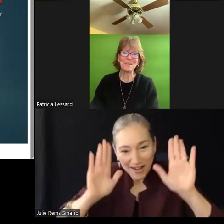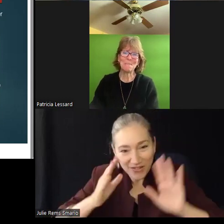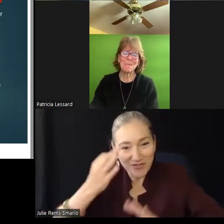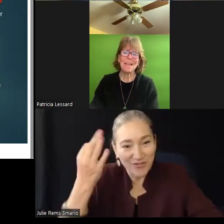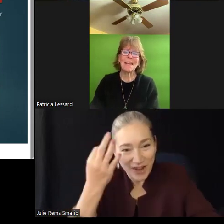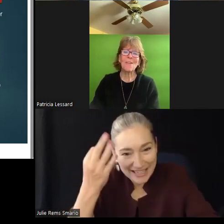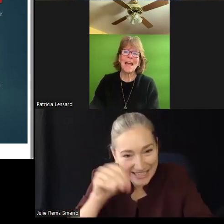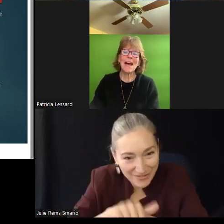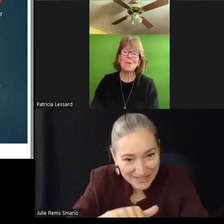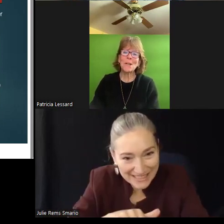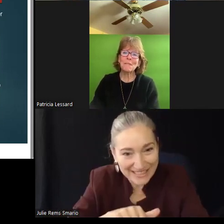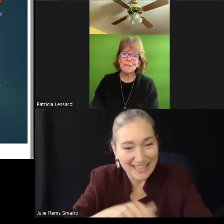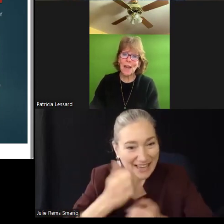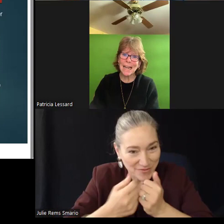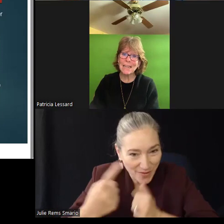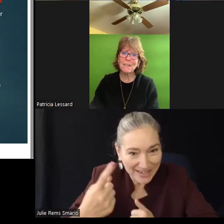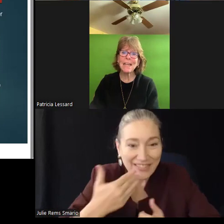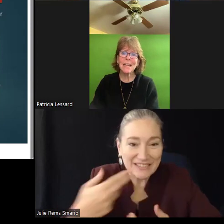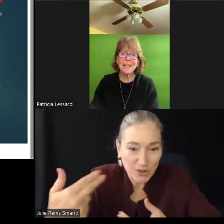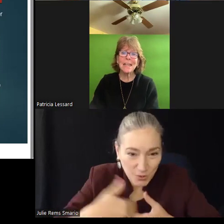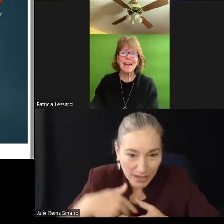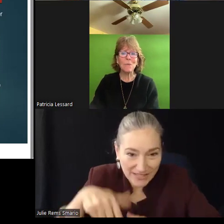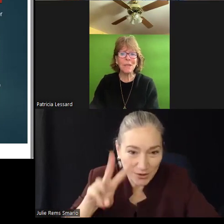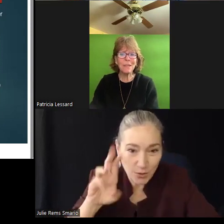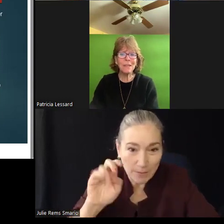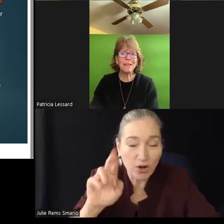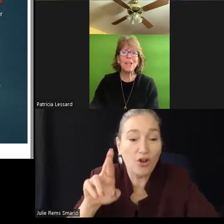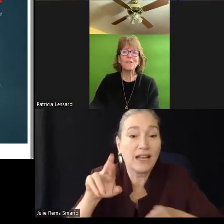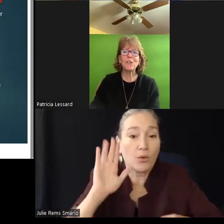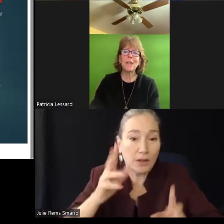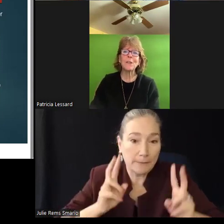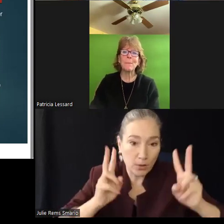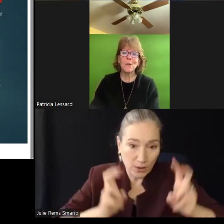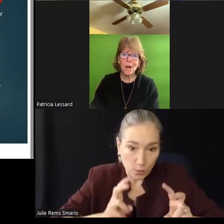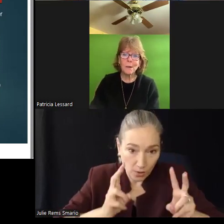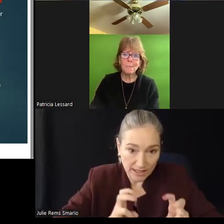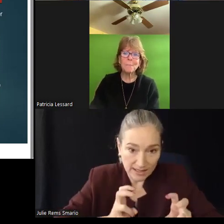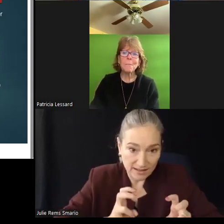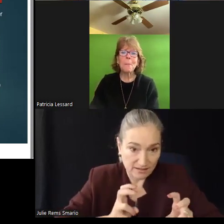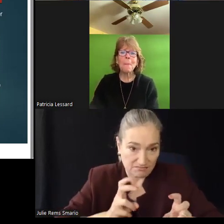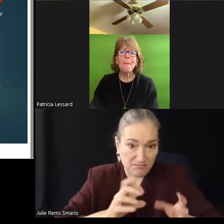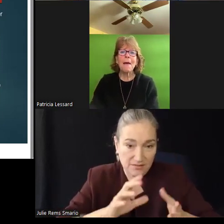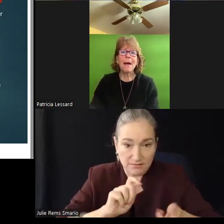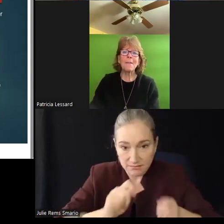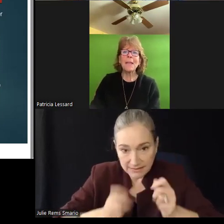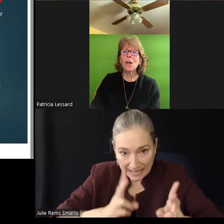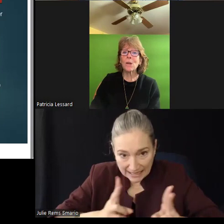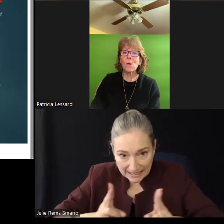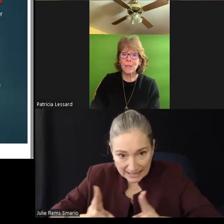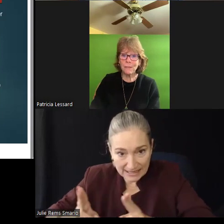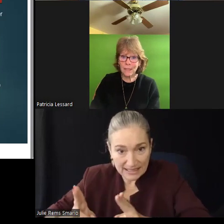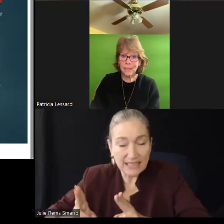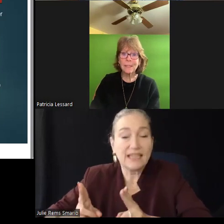Thank you. Now, have a wonderful Friday evening, everyone. Thank you for joining the webinar. They